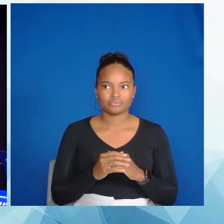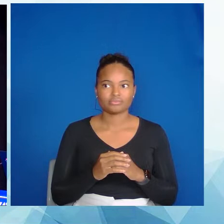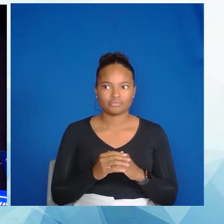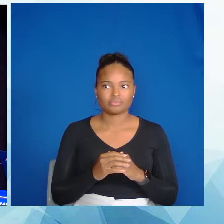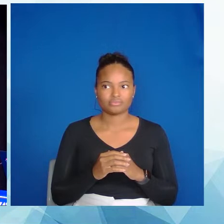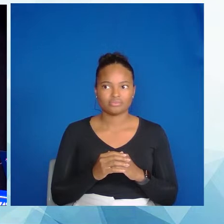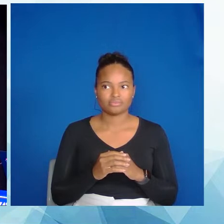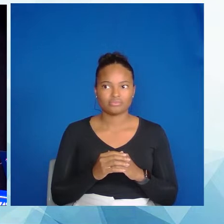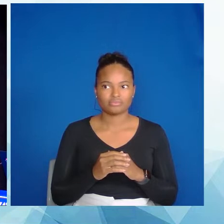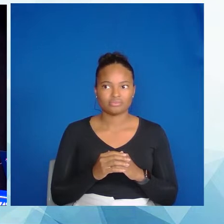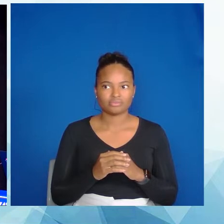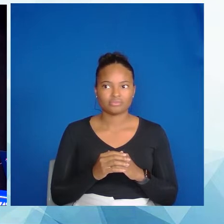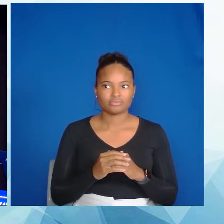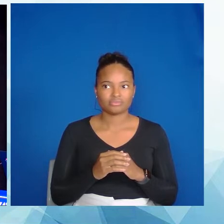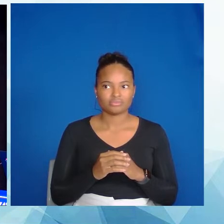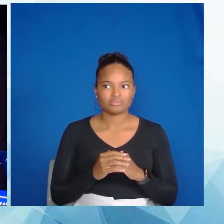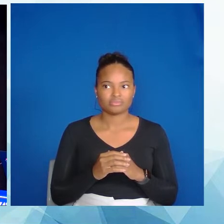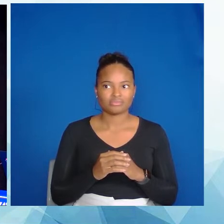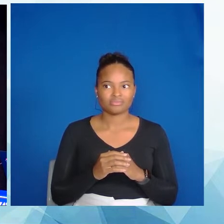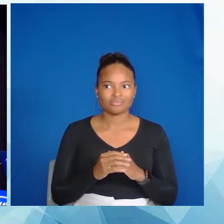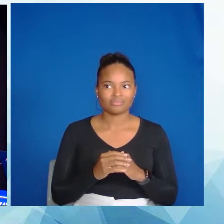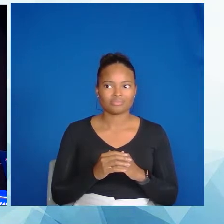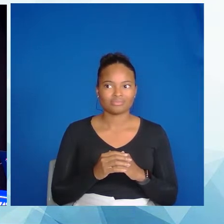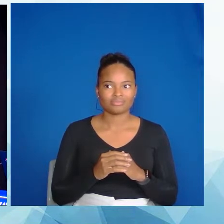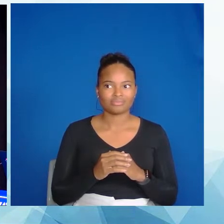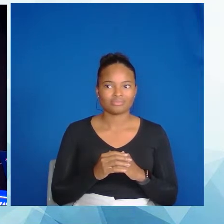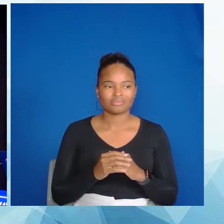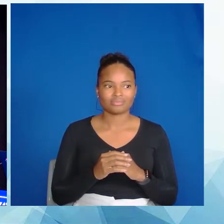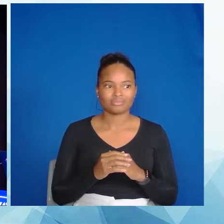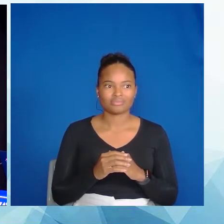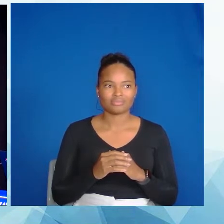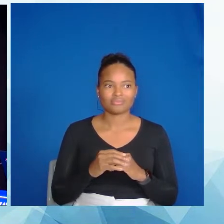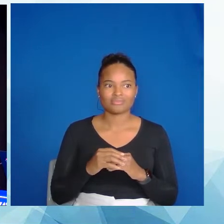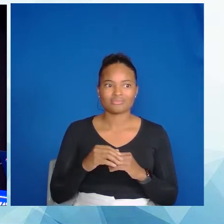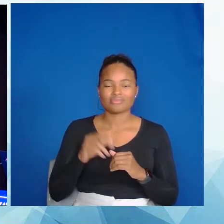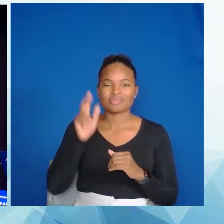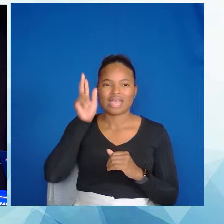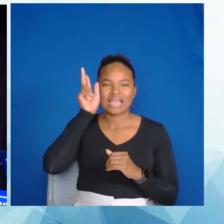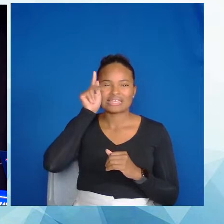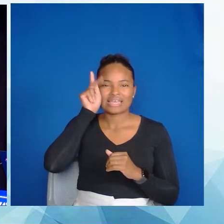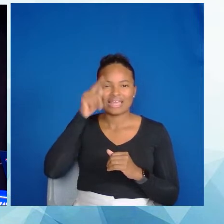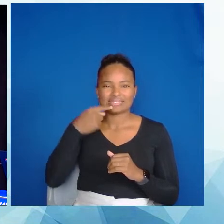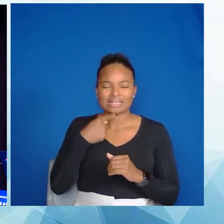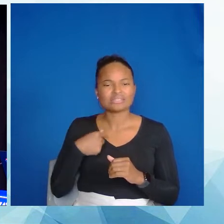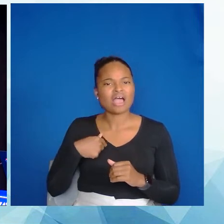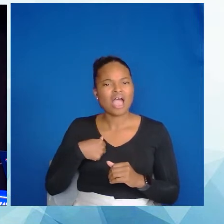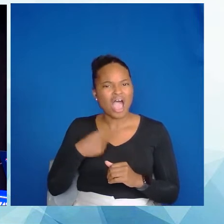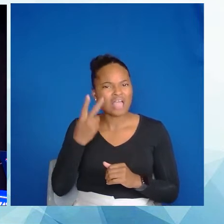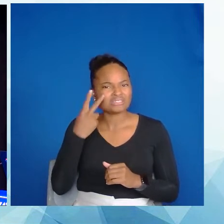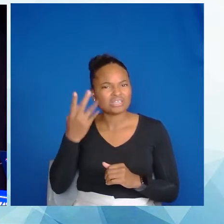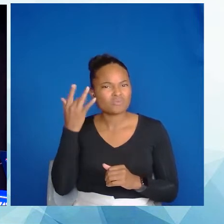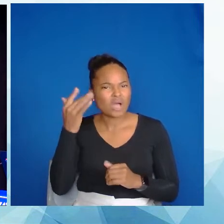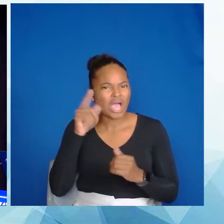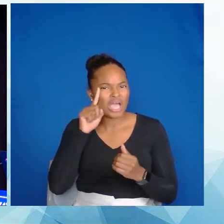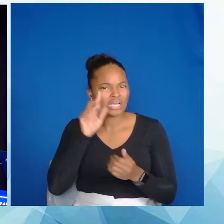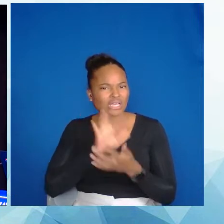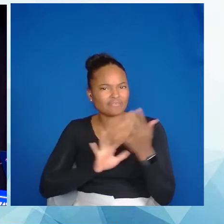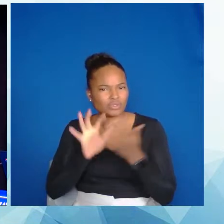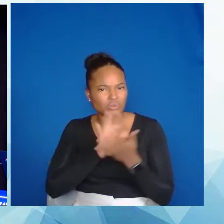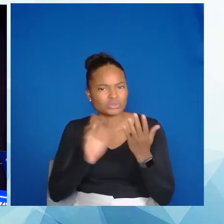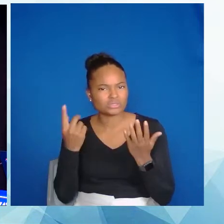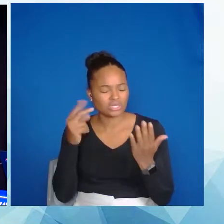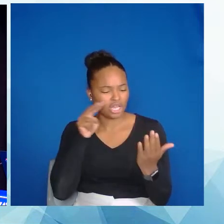If I may add, I can see why Ms. Bove is confused, because when we review this, it